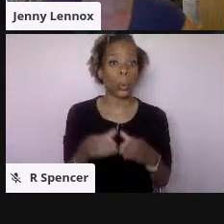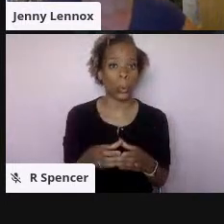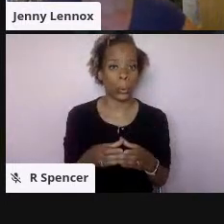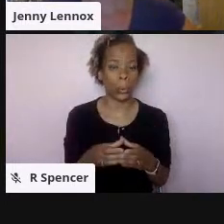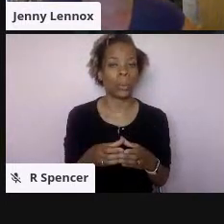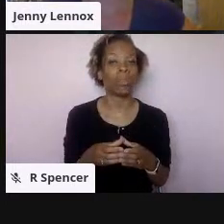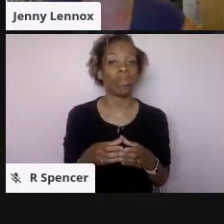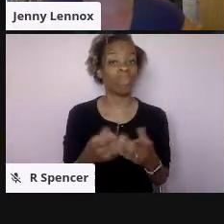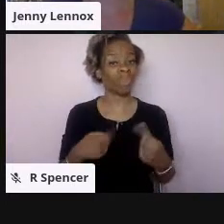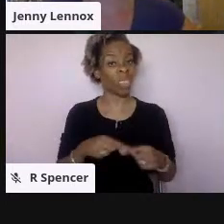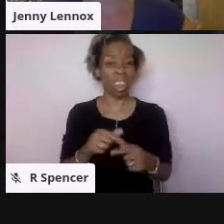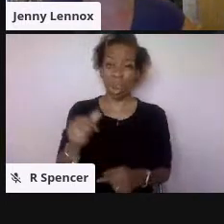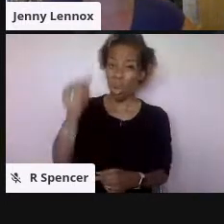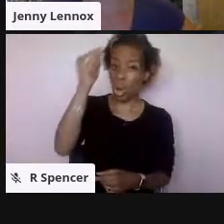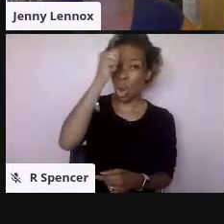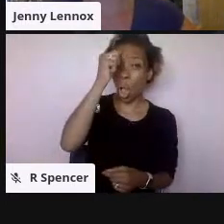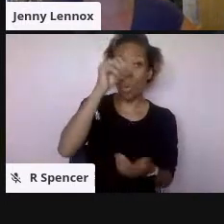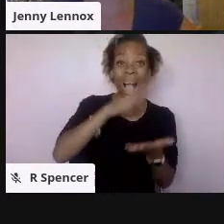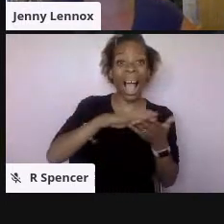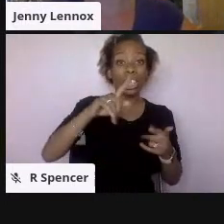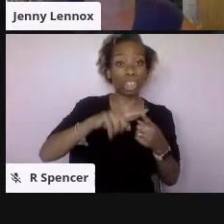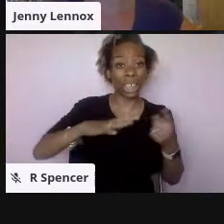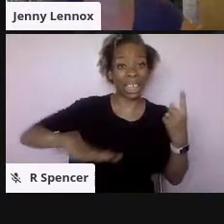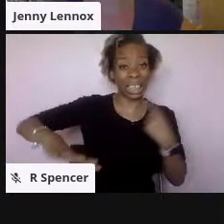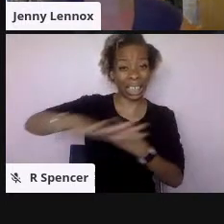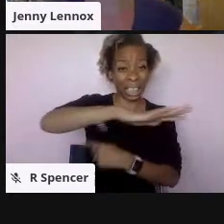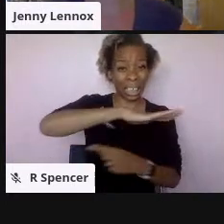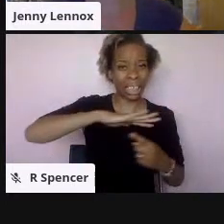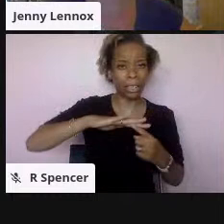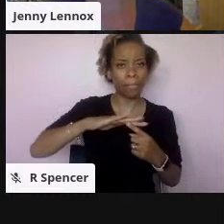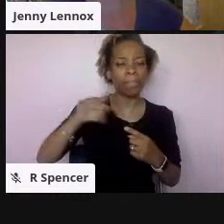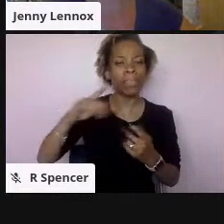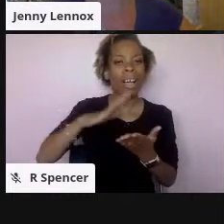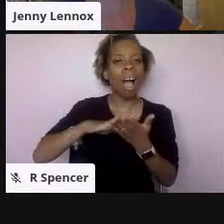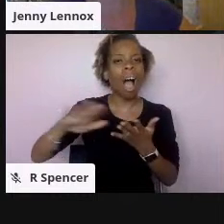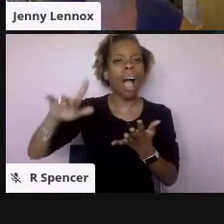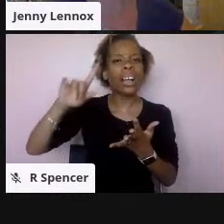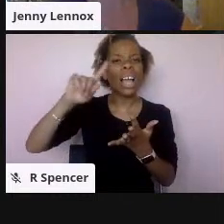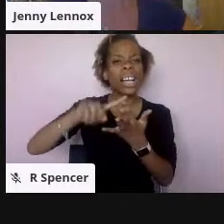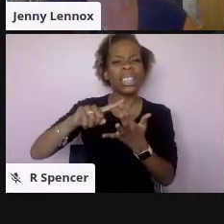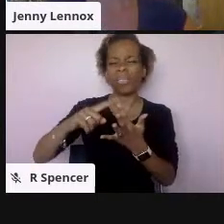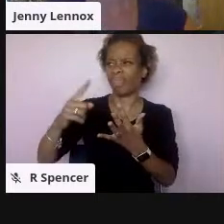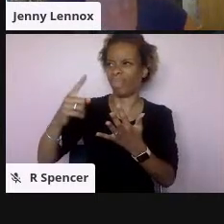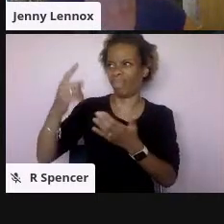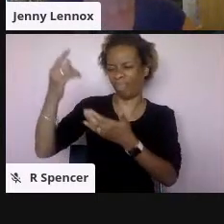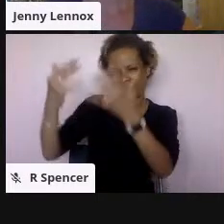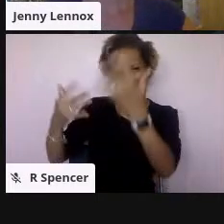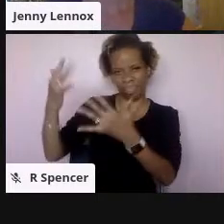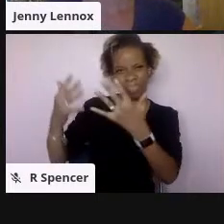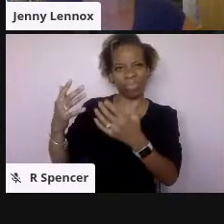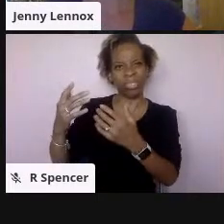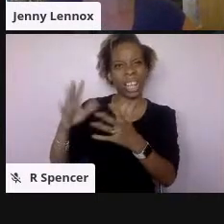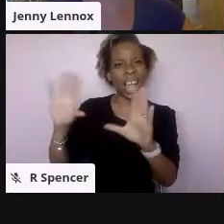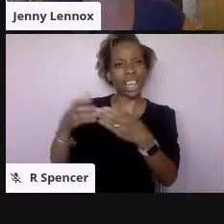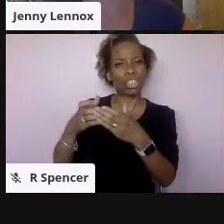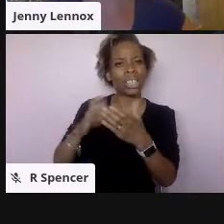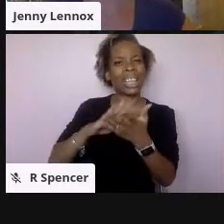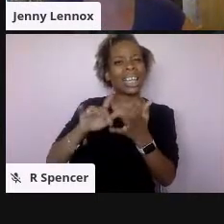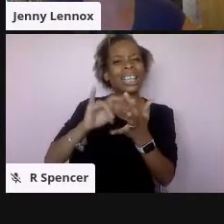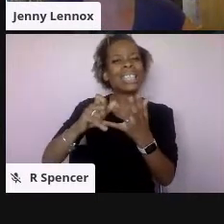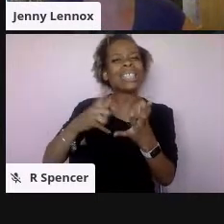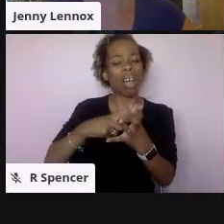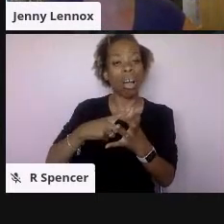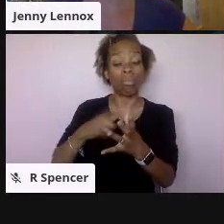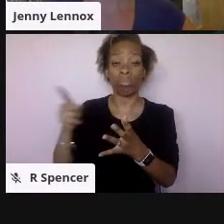know, particularly in HE, from having looked through the data that's provided by the Higher Education Statistics Agency, HESA, is that actually a lot more